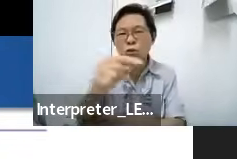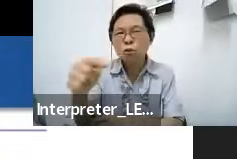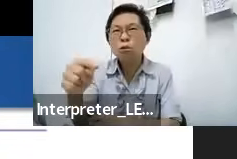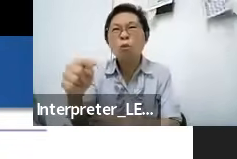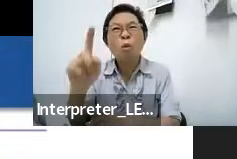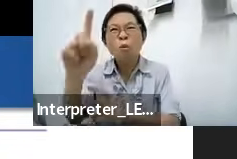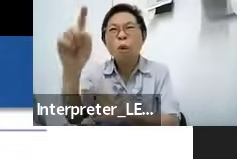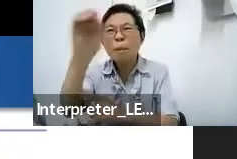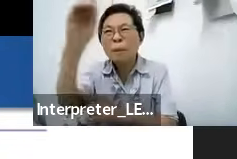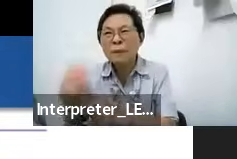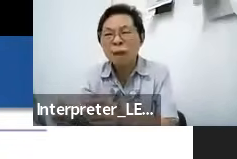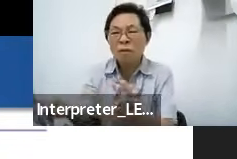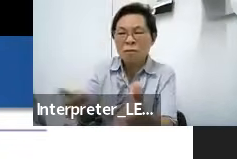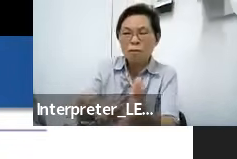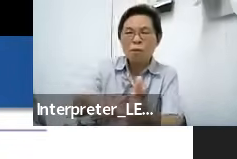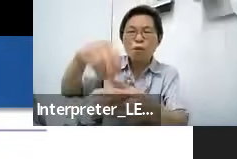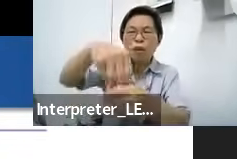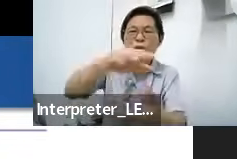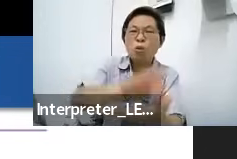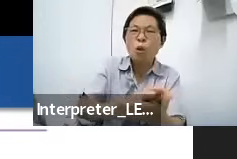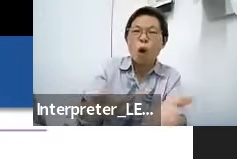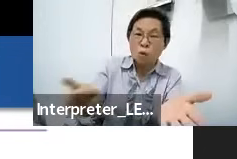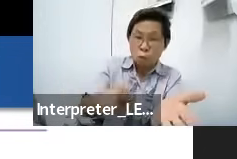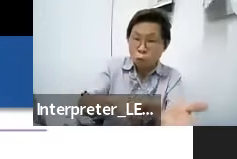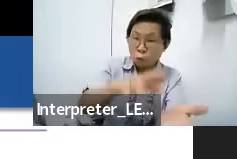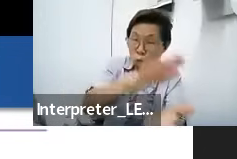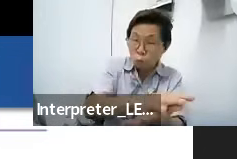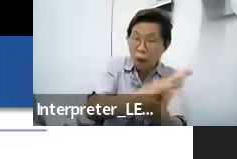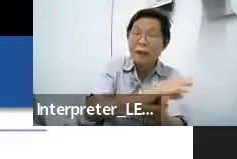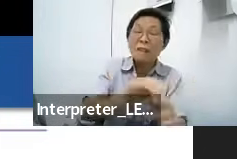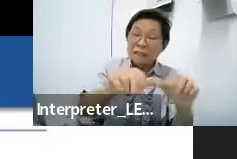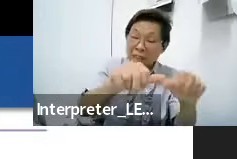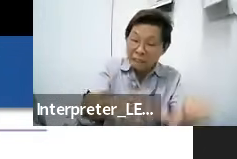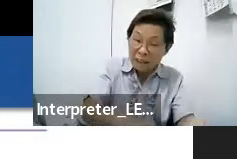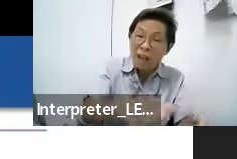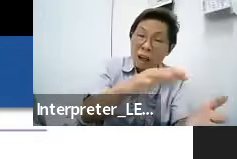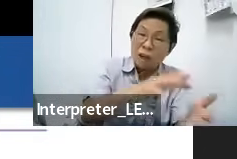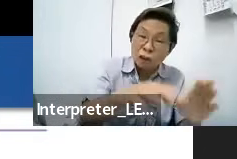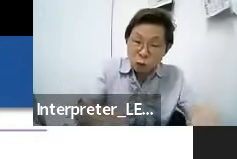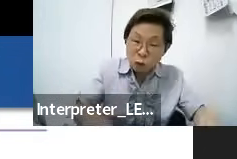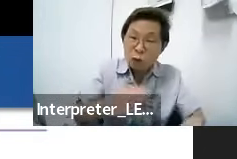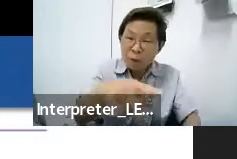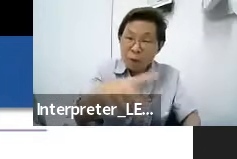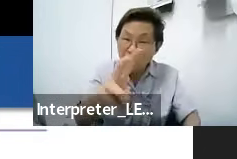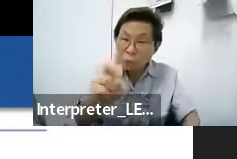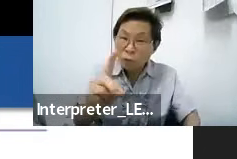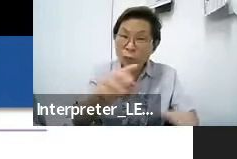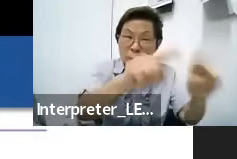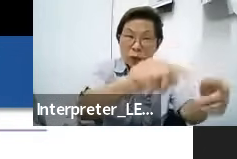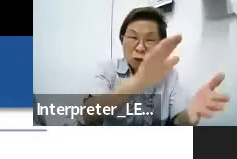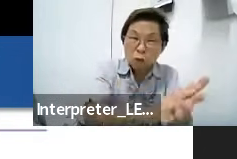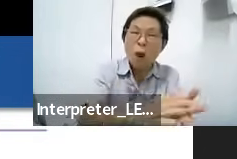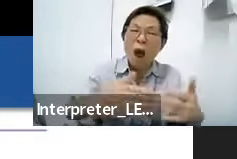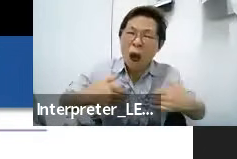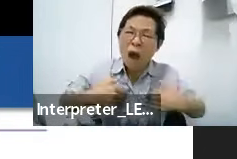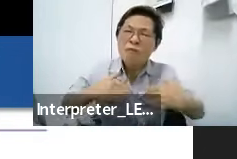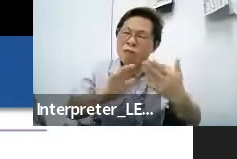in schools. And those that are in schools are facing issues related to education